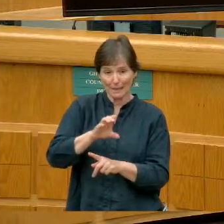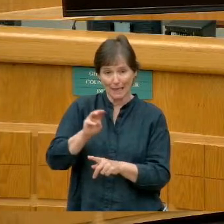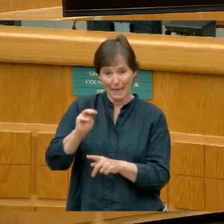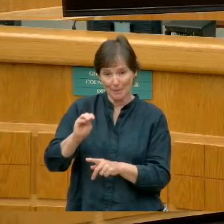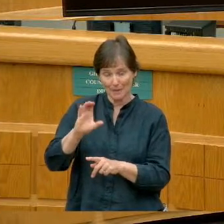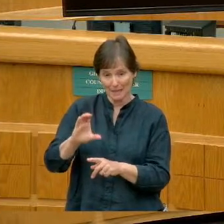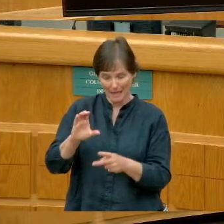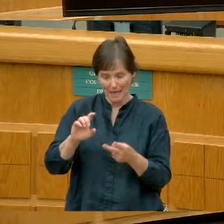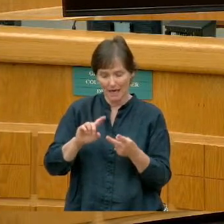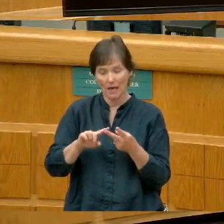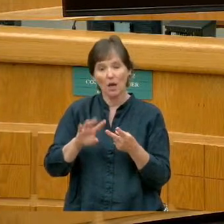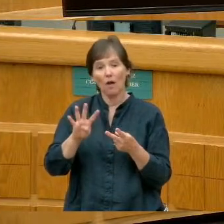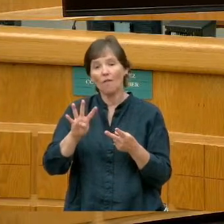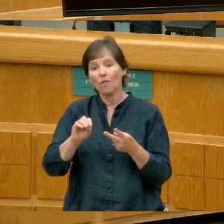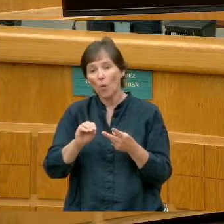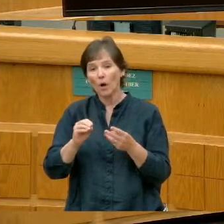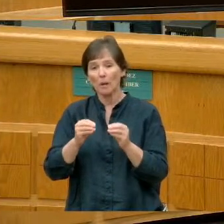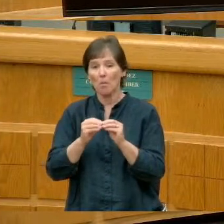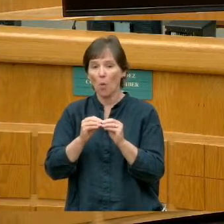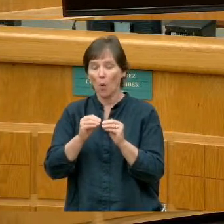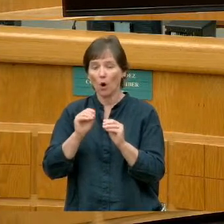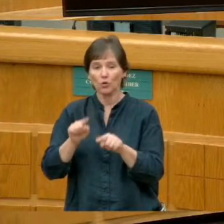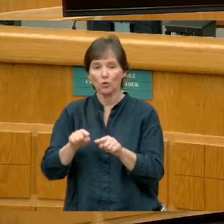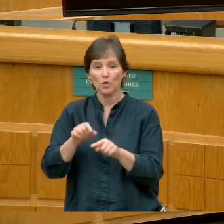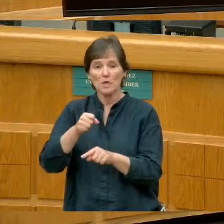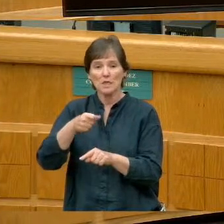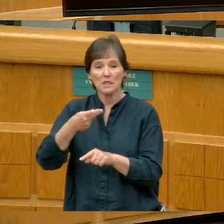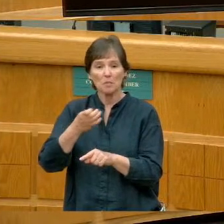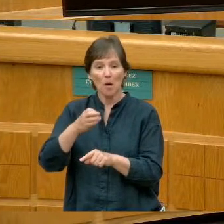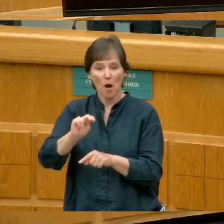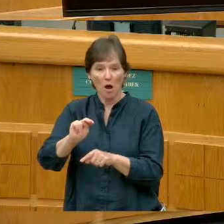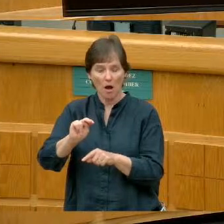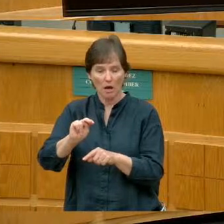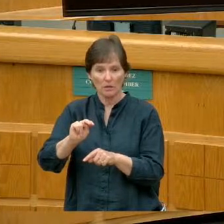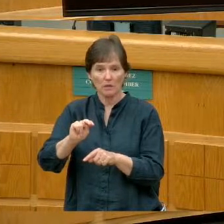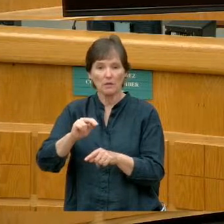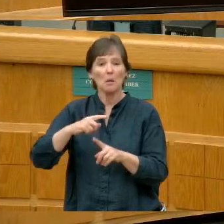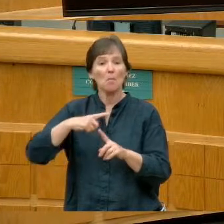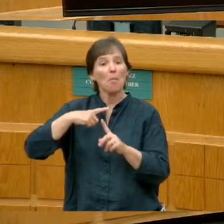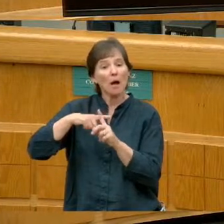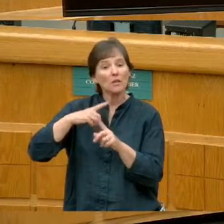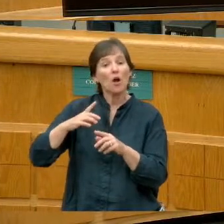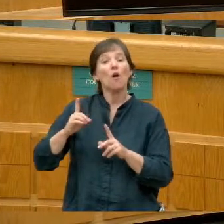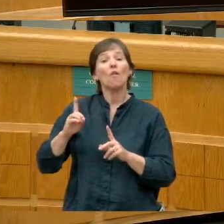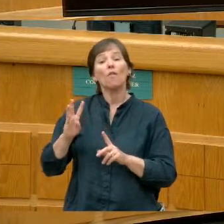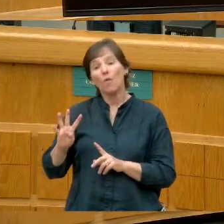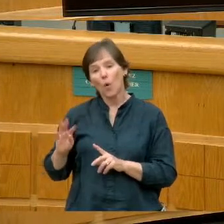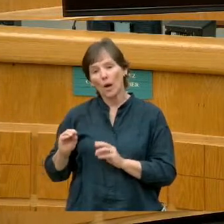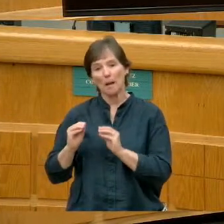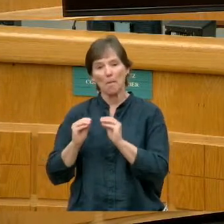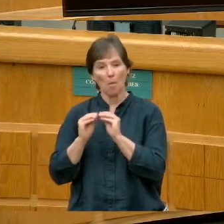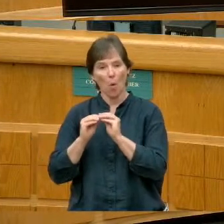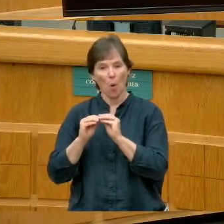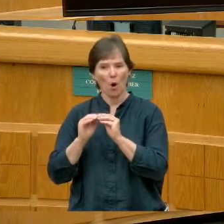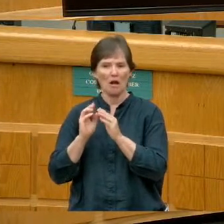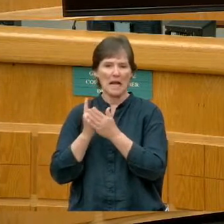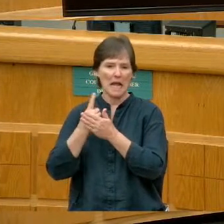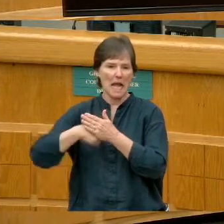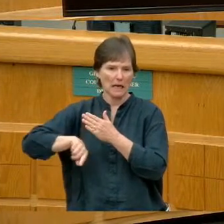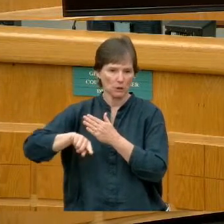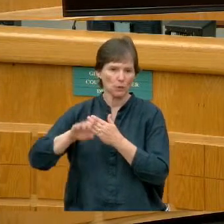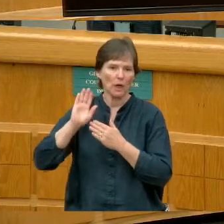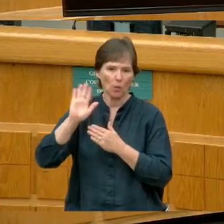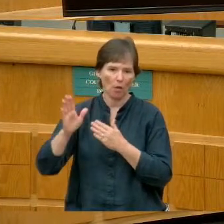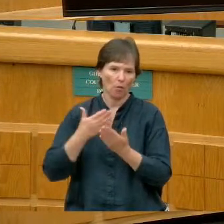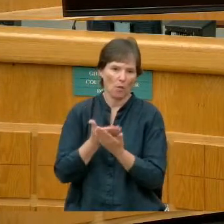another 40 to be deployed that are actually should be here on the ground, if not today, early next week.